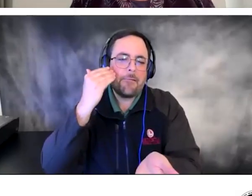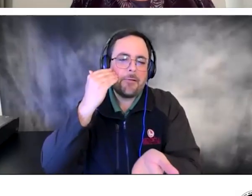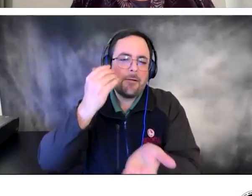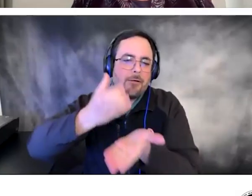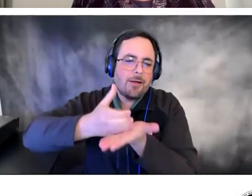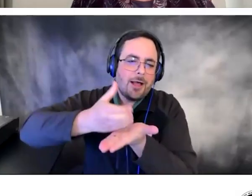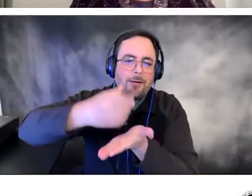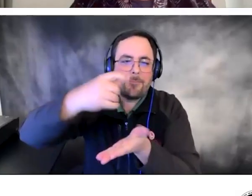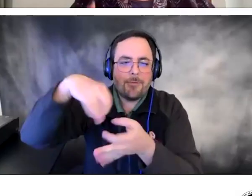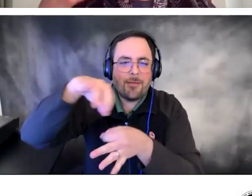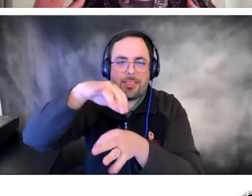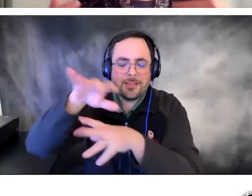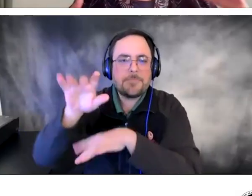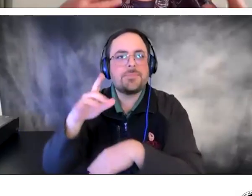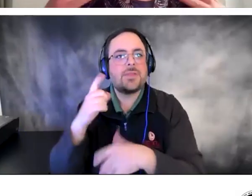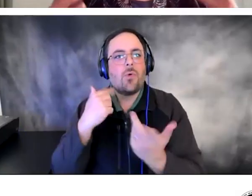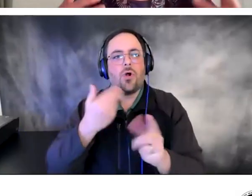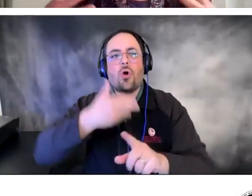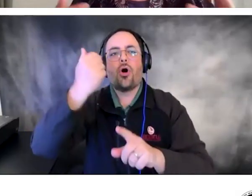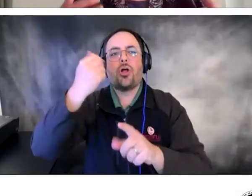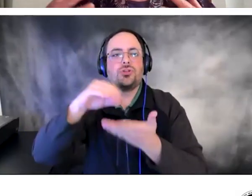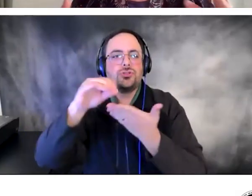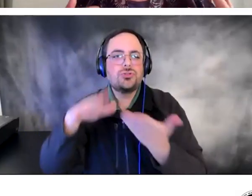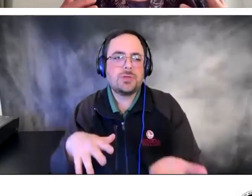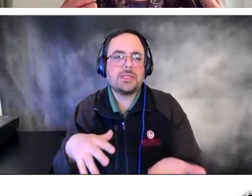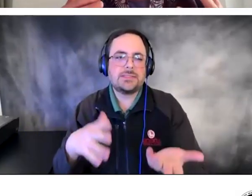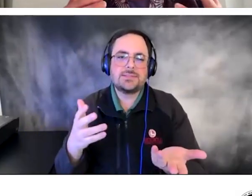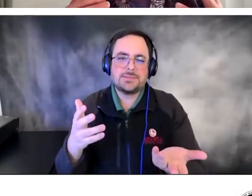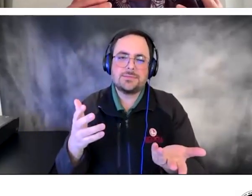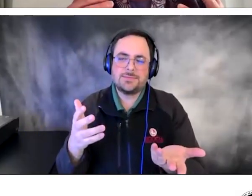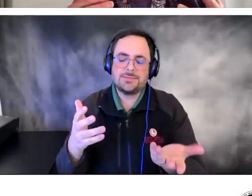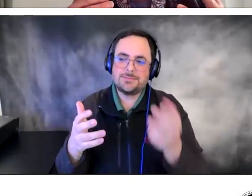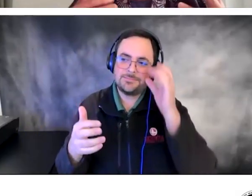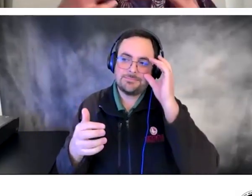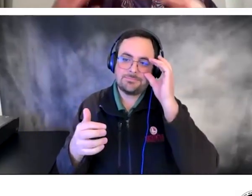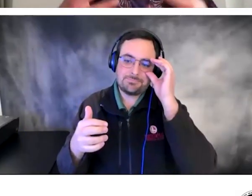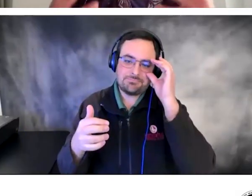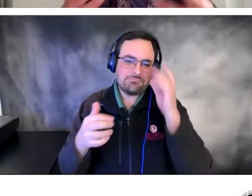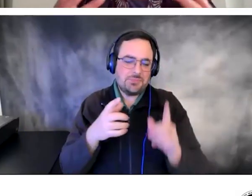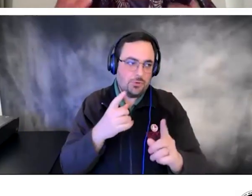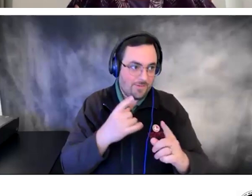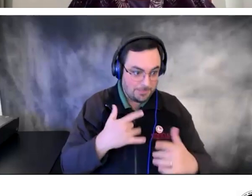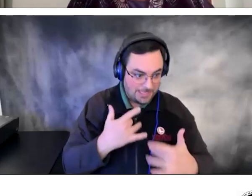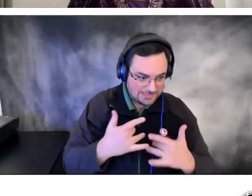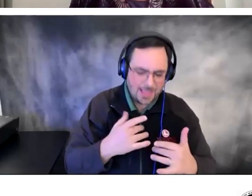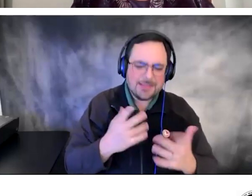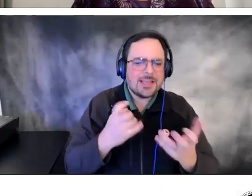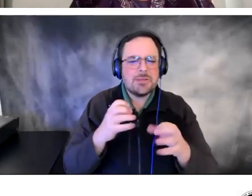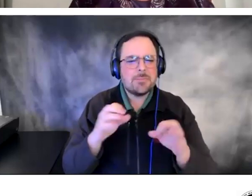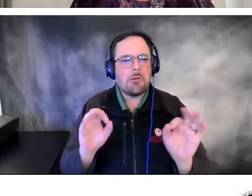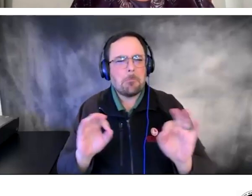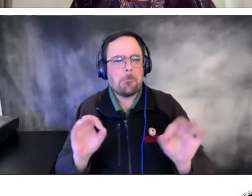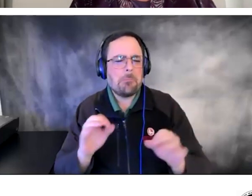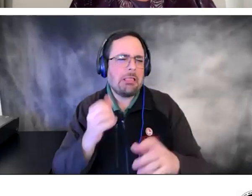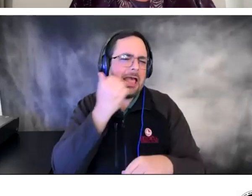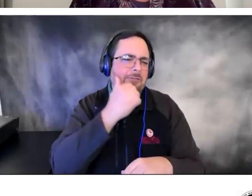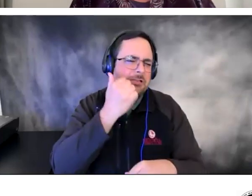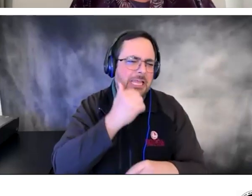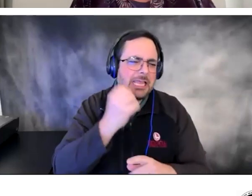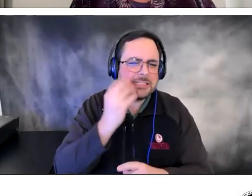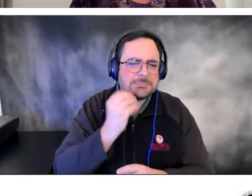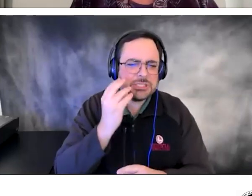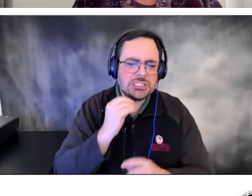older students who don't need us to pay as much attention to the getting them excited about everything. They can be about